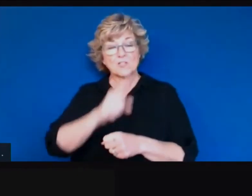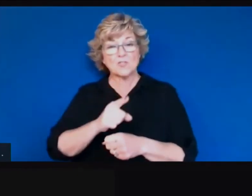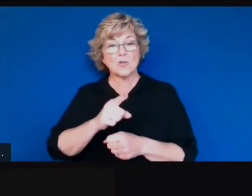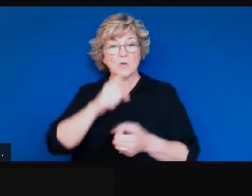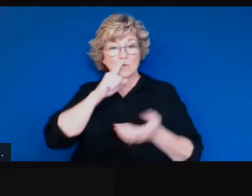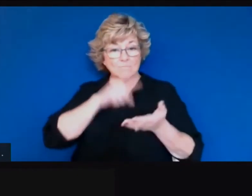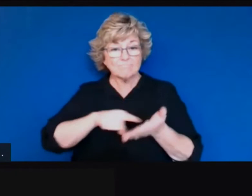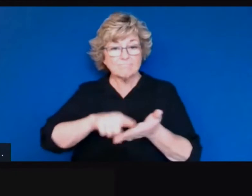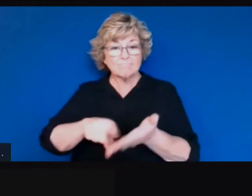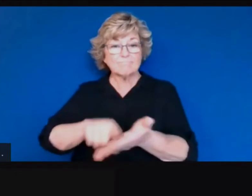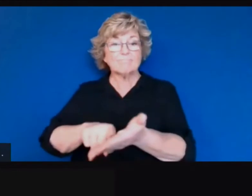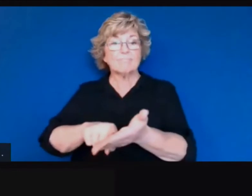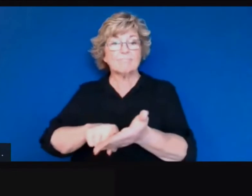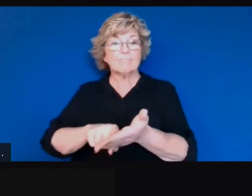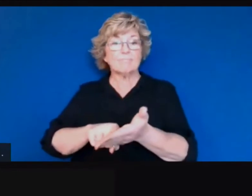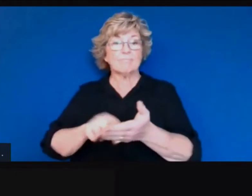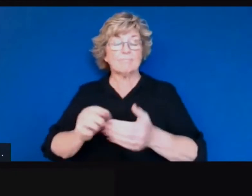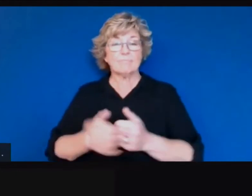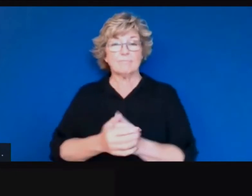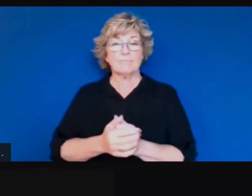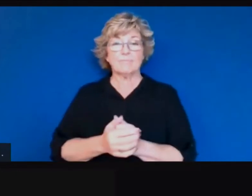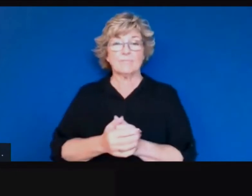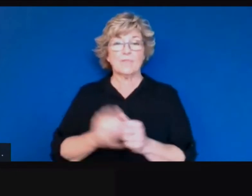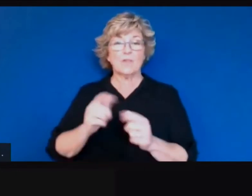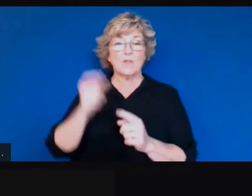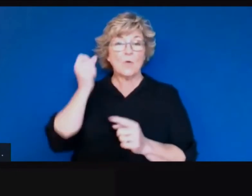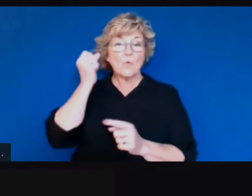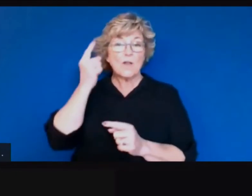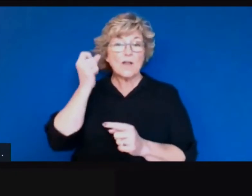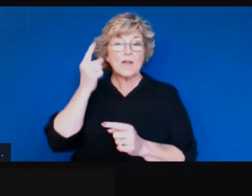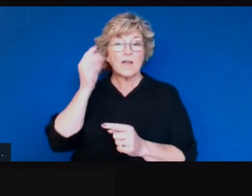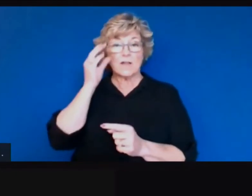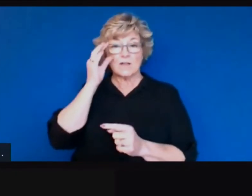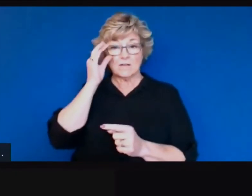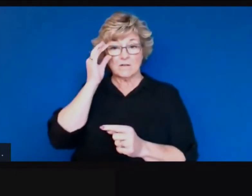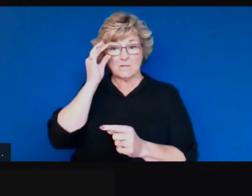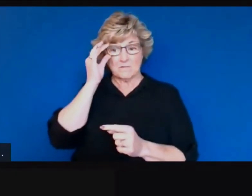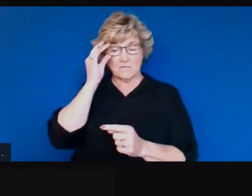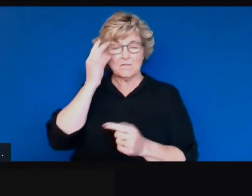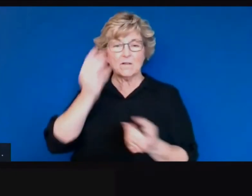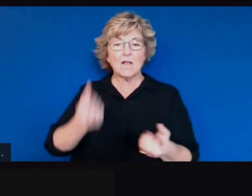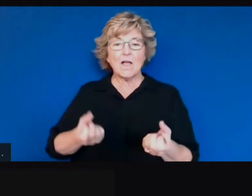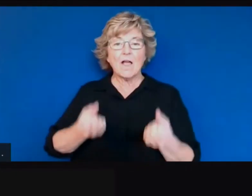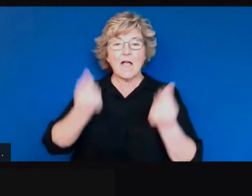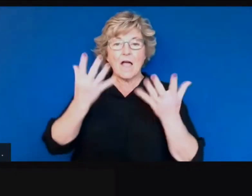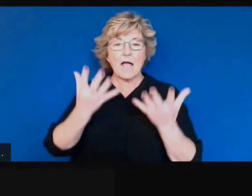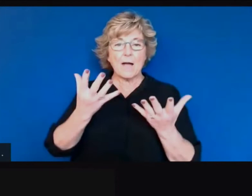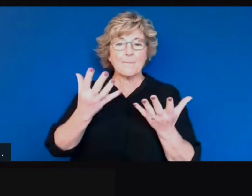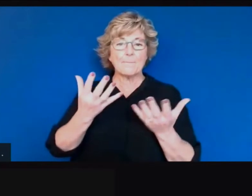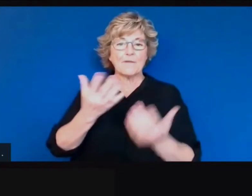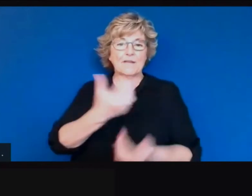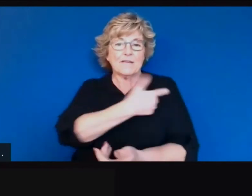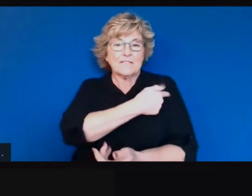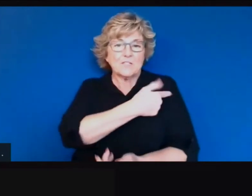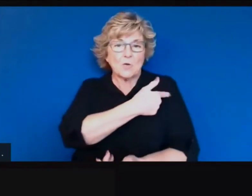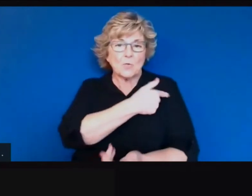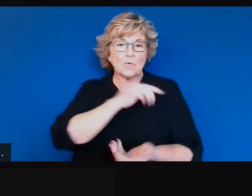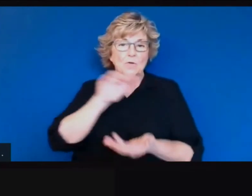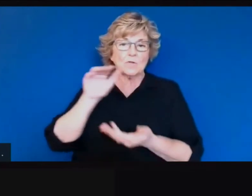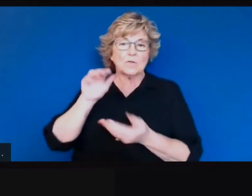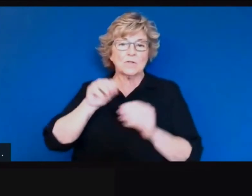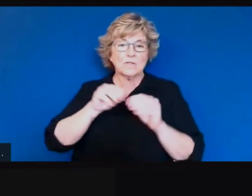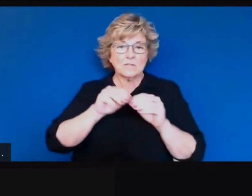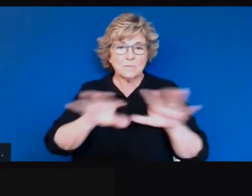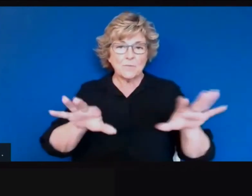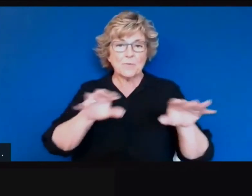this. Part of the effort on understanding not just how many doses are being administered, but where those doses are being